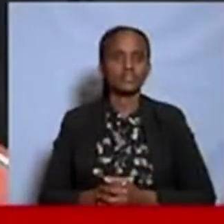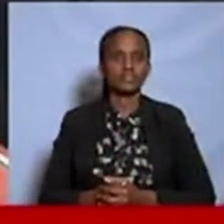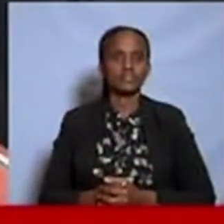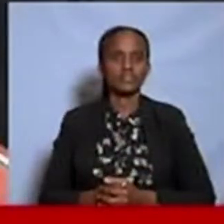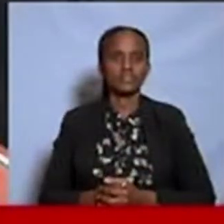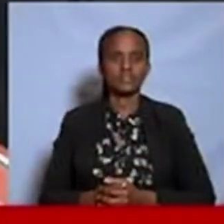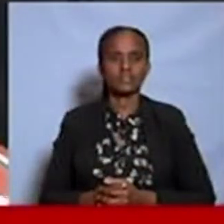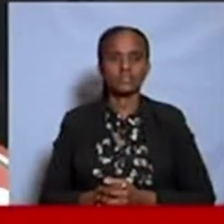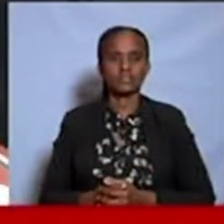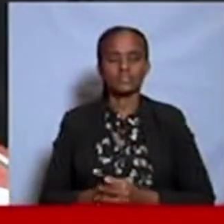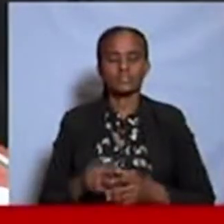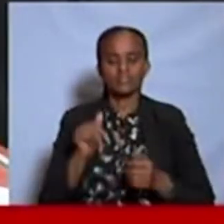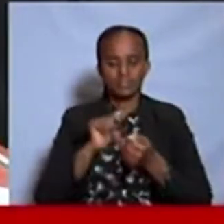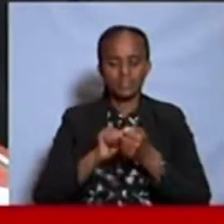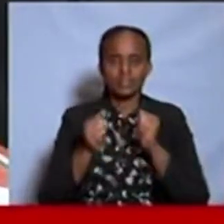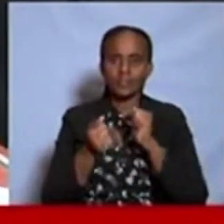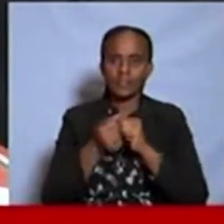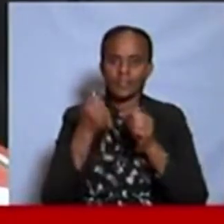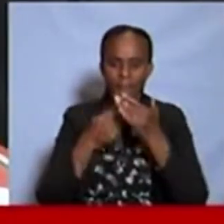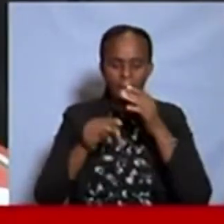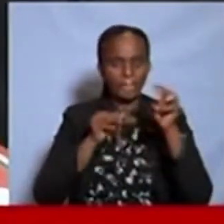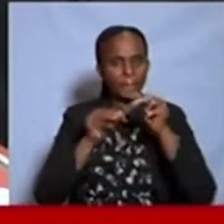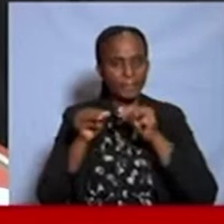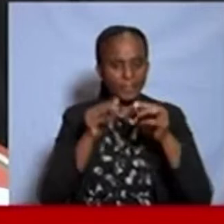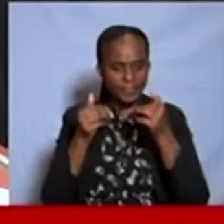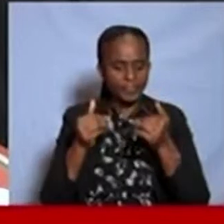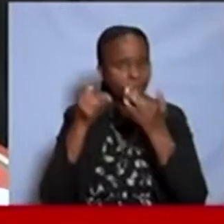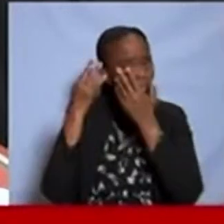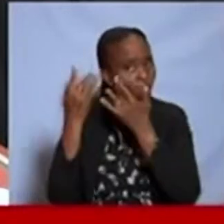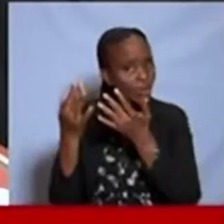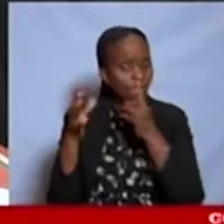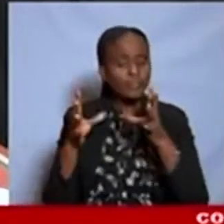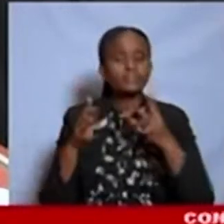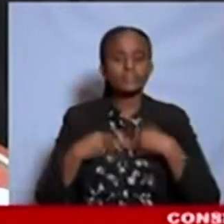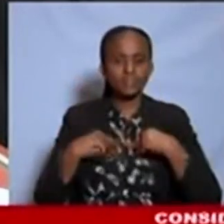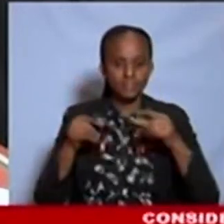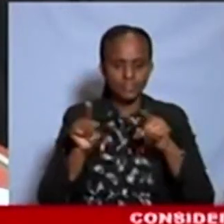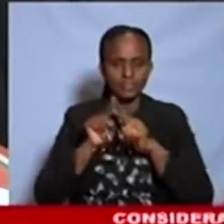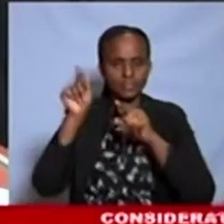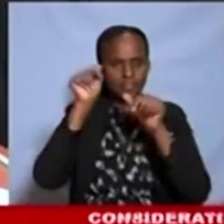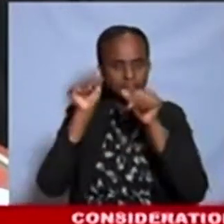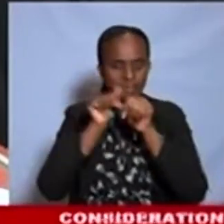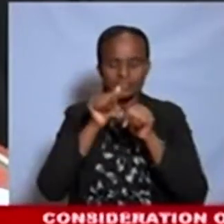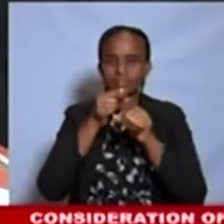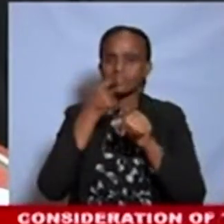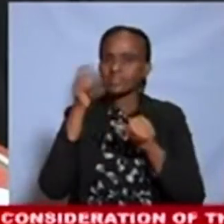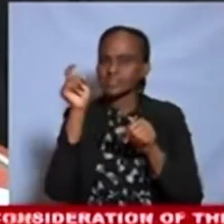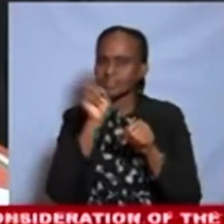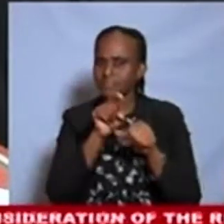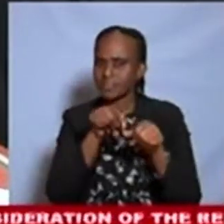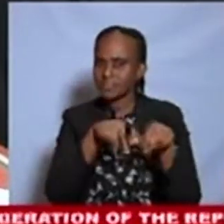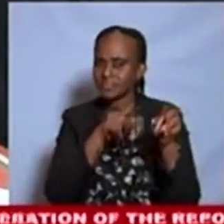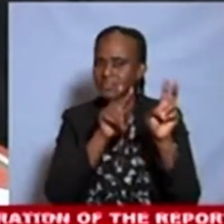Cause of query. Management wishes to acknowledge and agrees with author's observation that